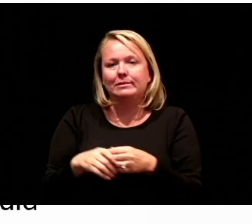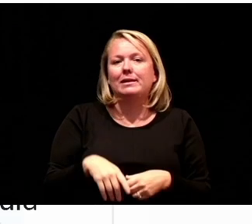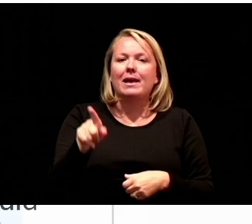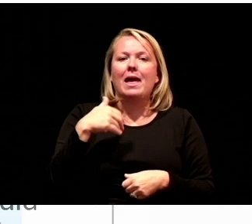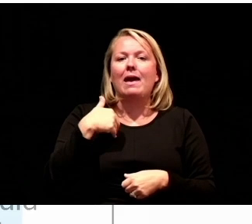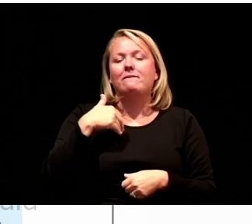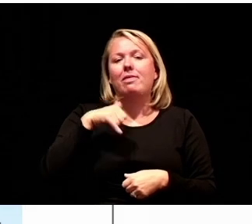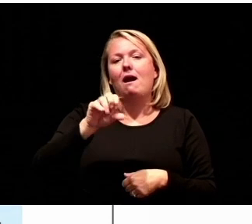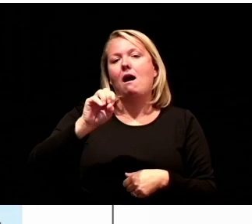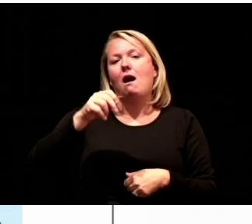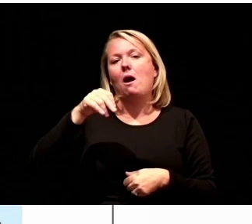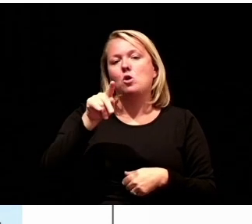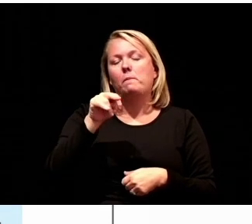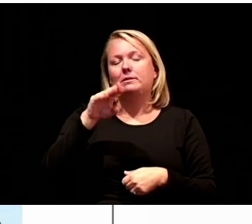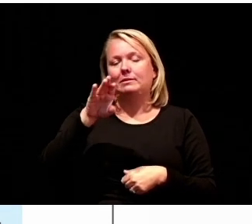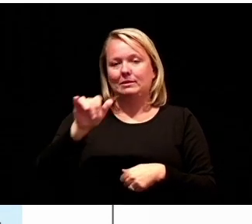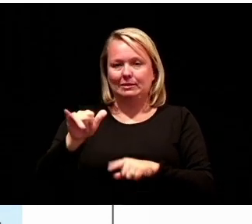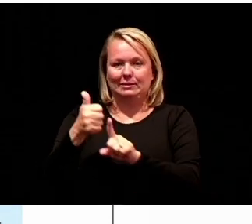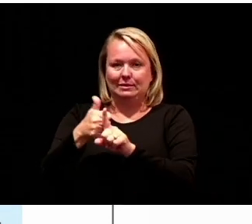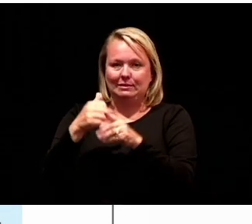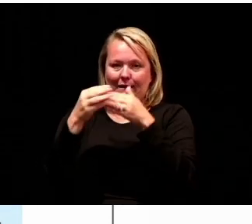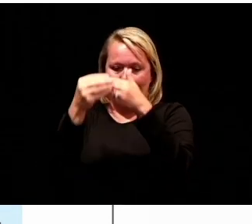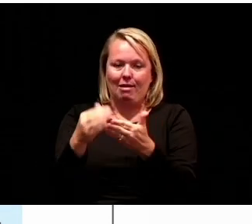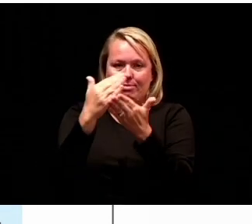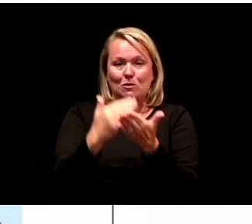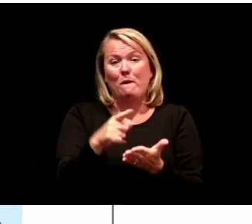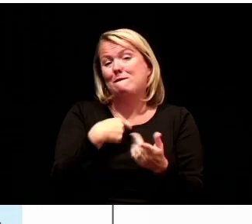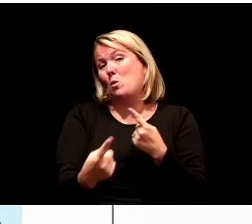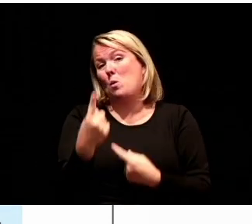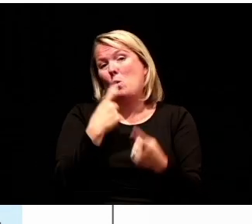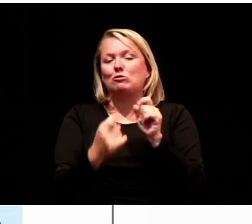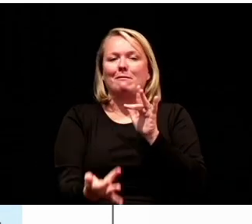the Fair Housing Center of West Michigan has a great one in the occupancy guidebook. I know it's my favorite.